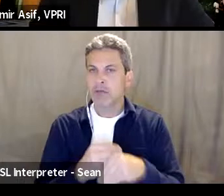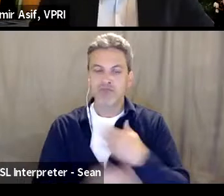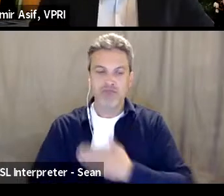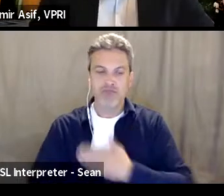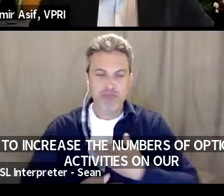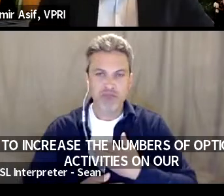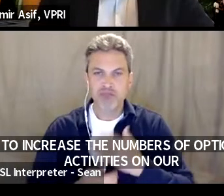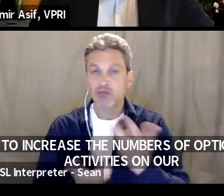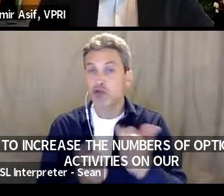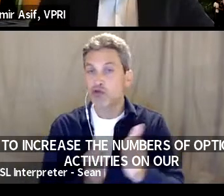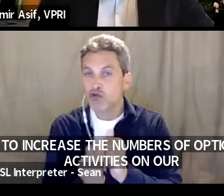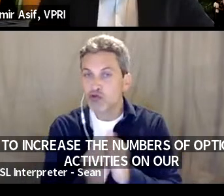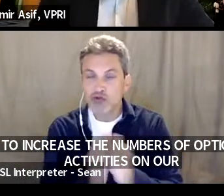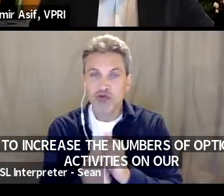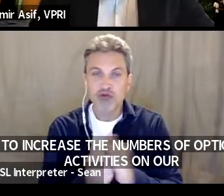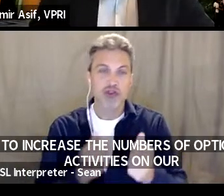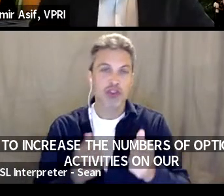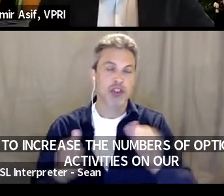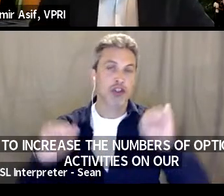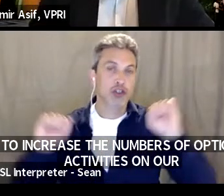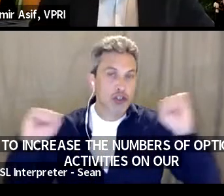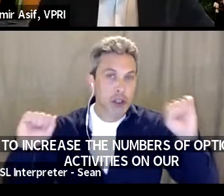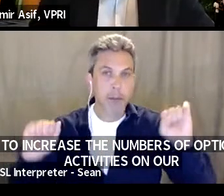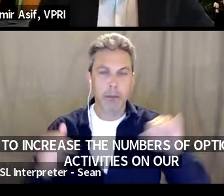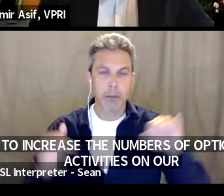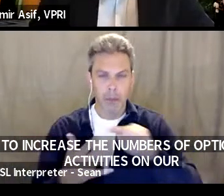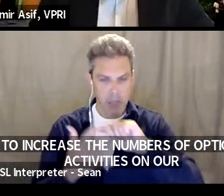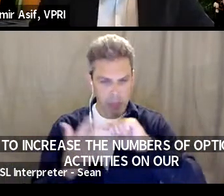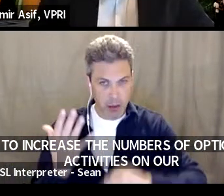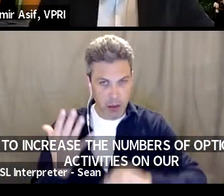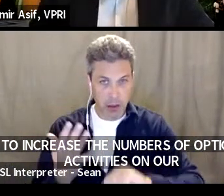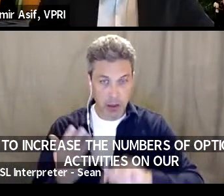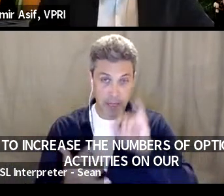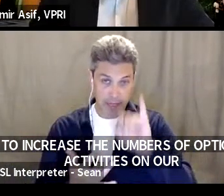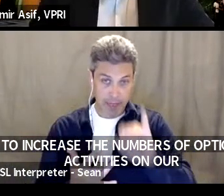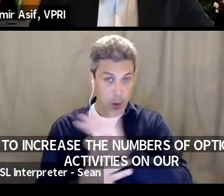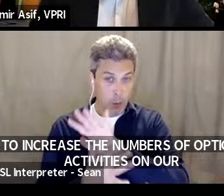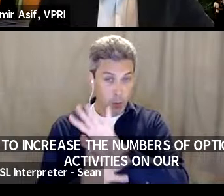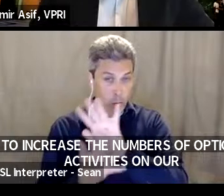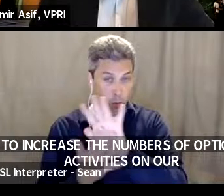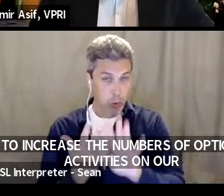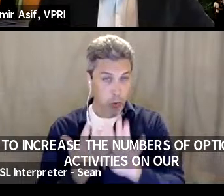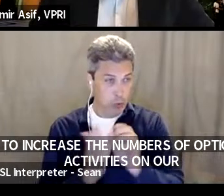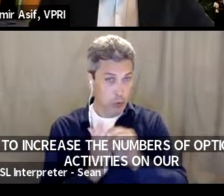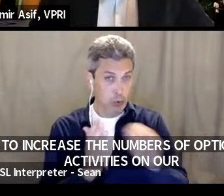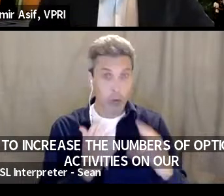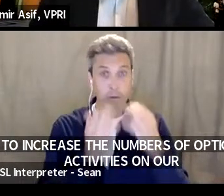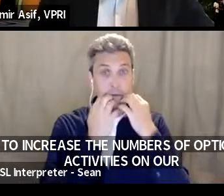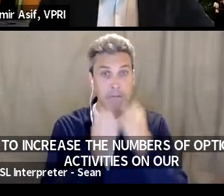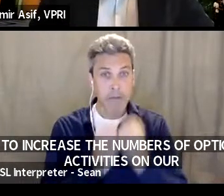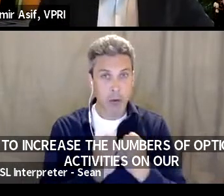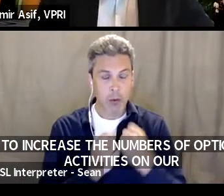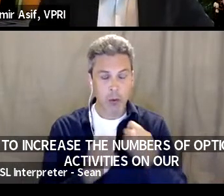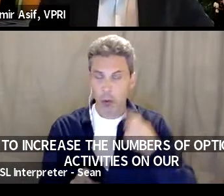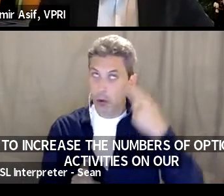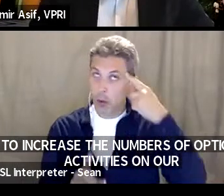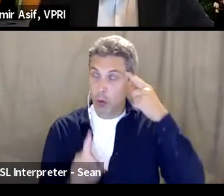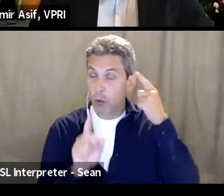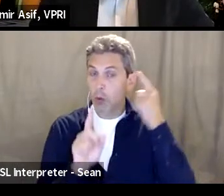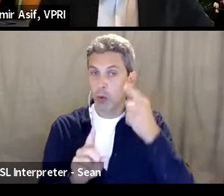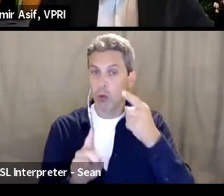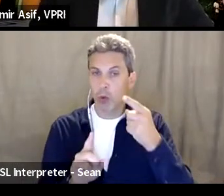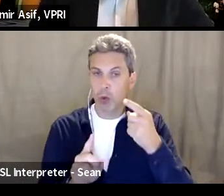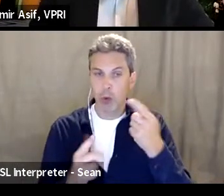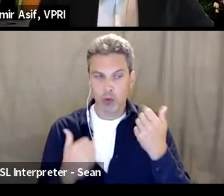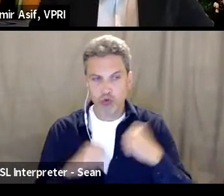up the gyms. I mean, obviously all of these priorities that we know are important to our students, we would continue to